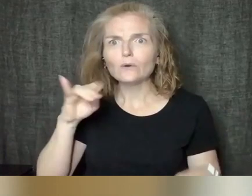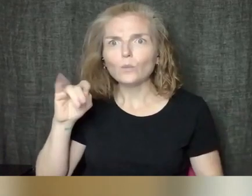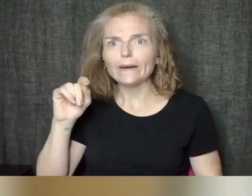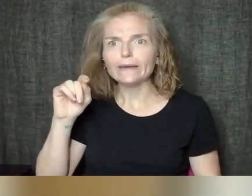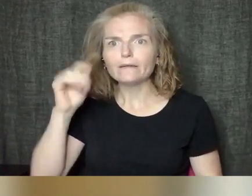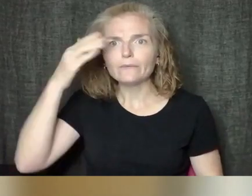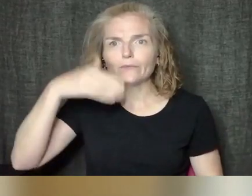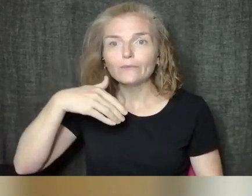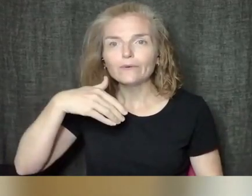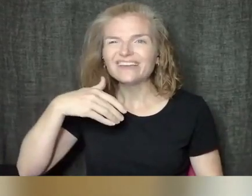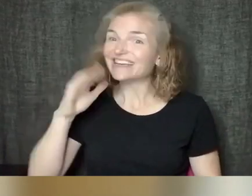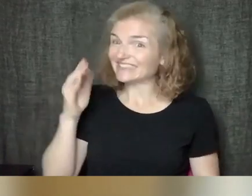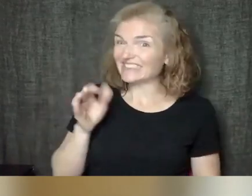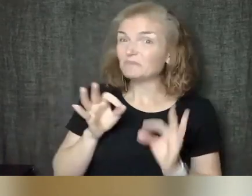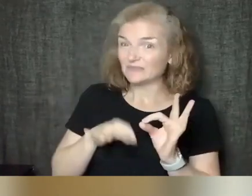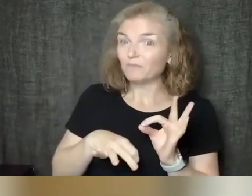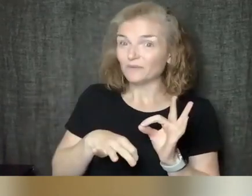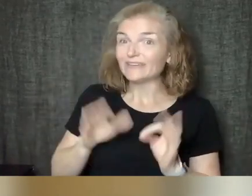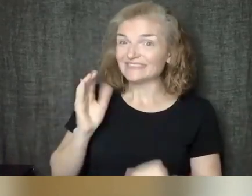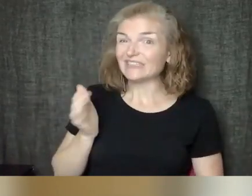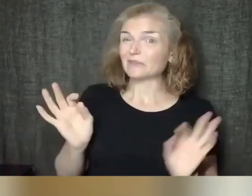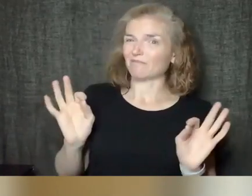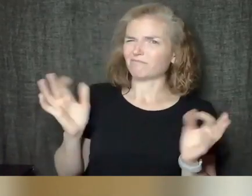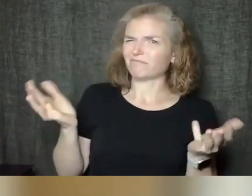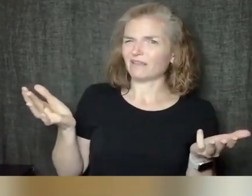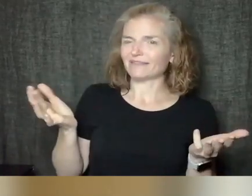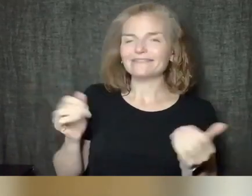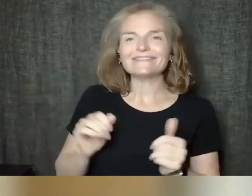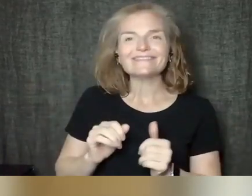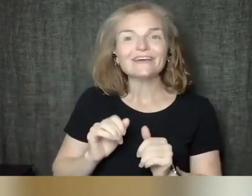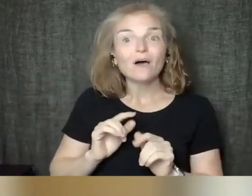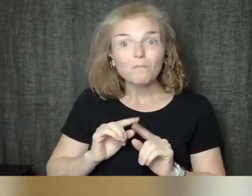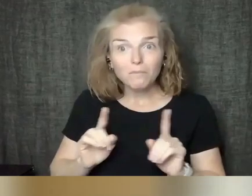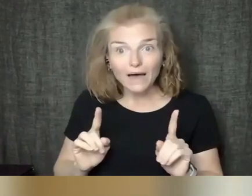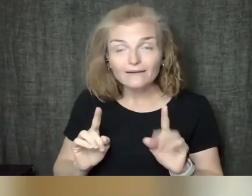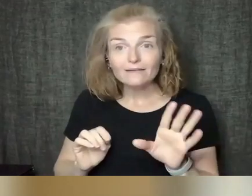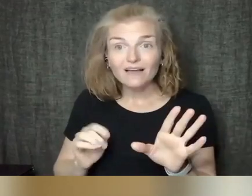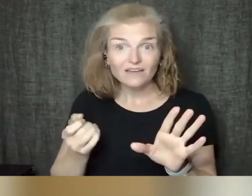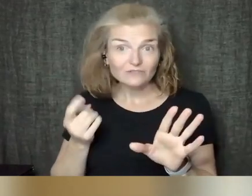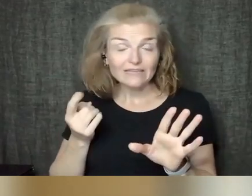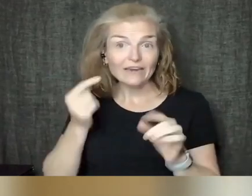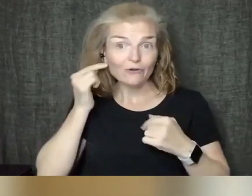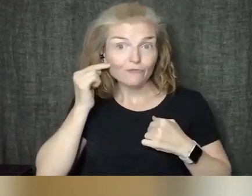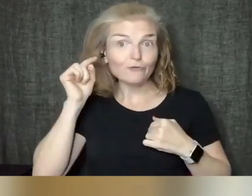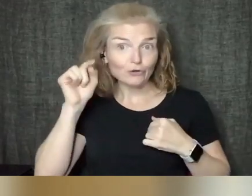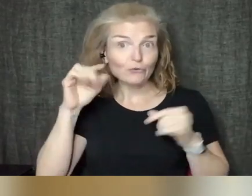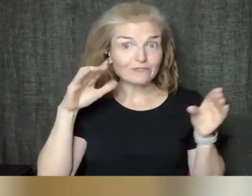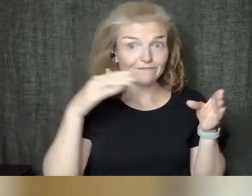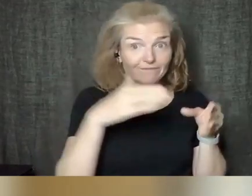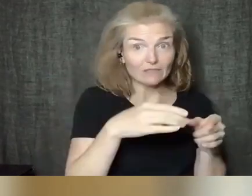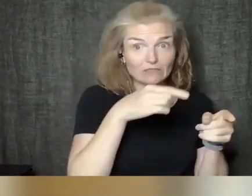It seems so simple. But in order to be able to give our attention to something